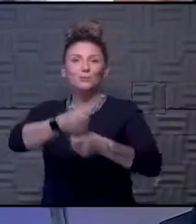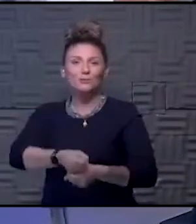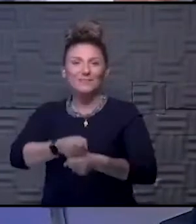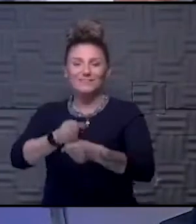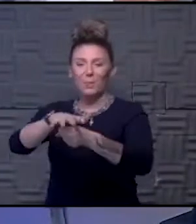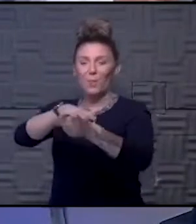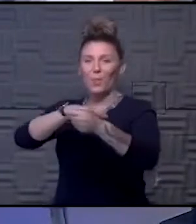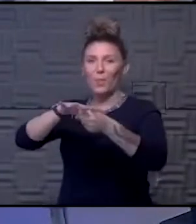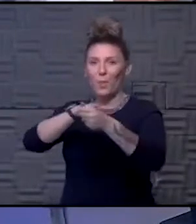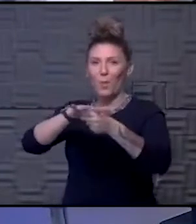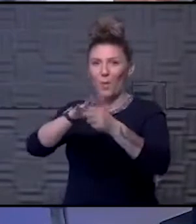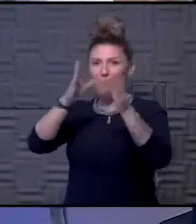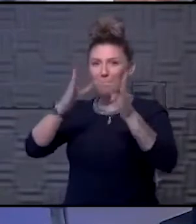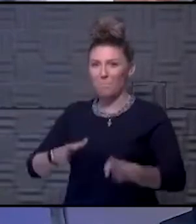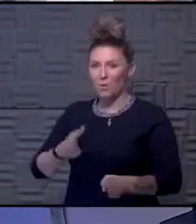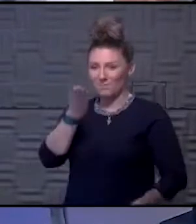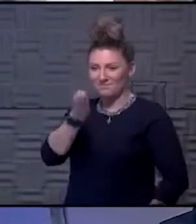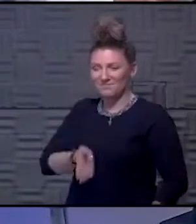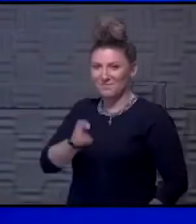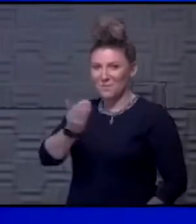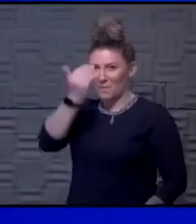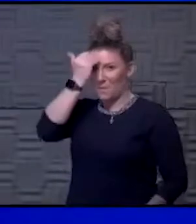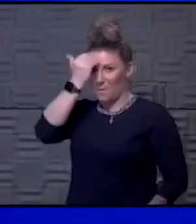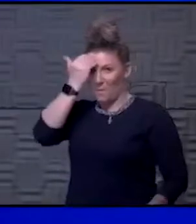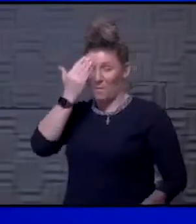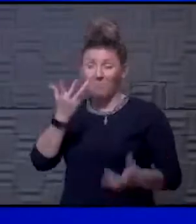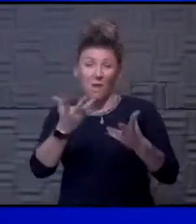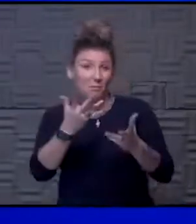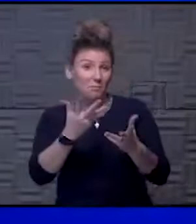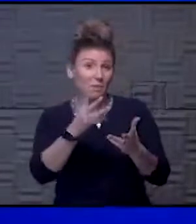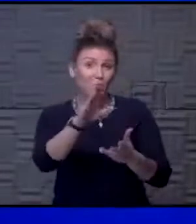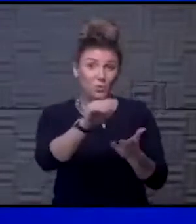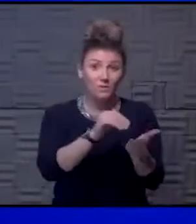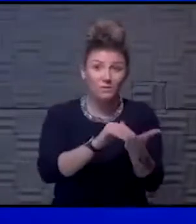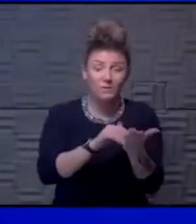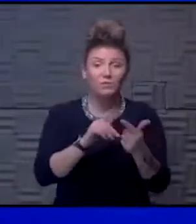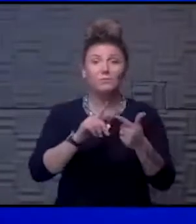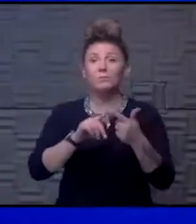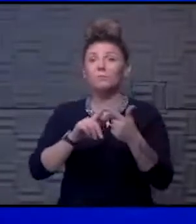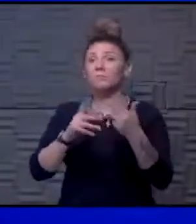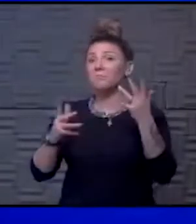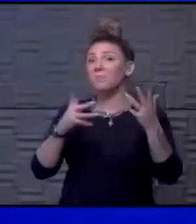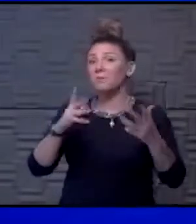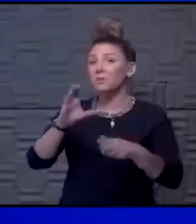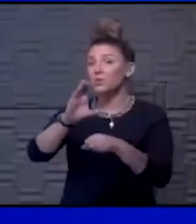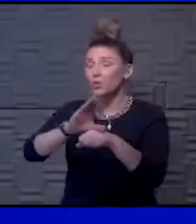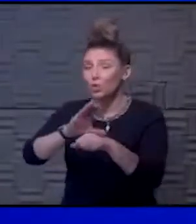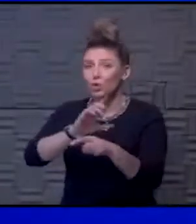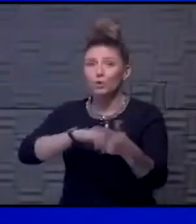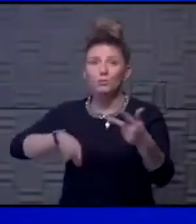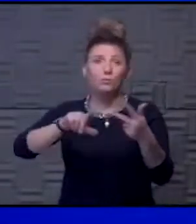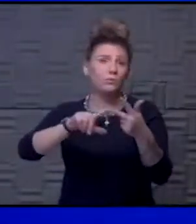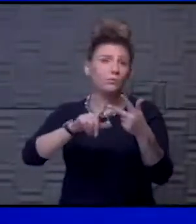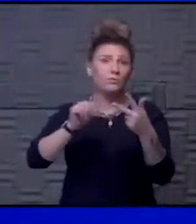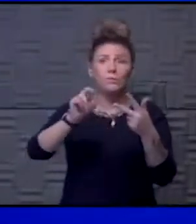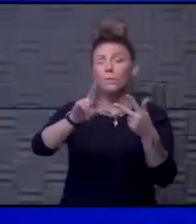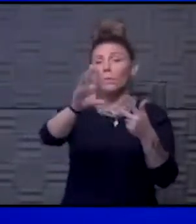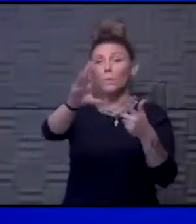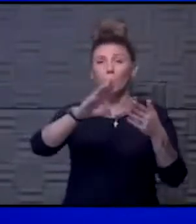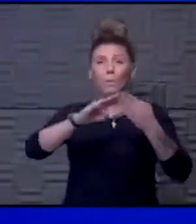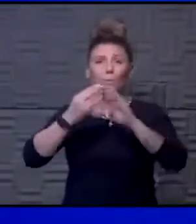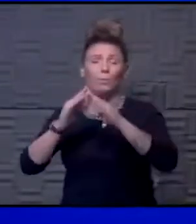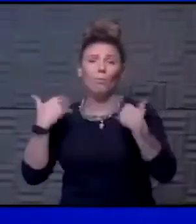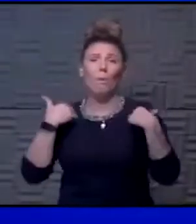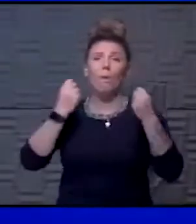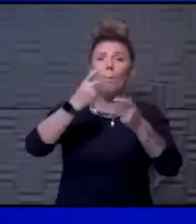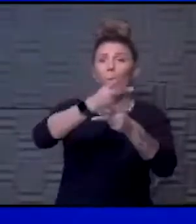resource. In some communities, that's your physician. In other communities, it's your clergy, and very possibly your community health